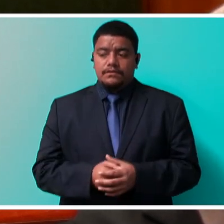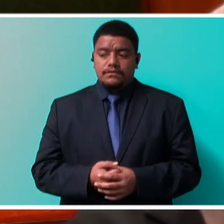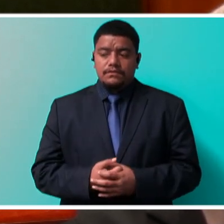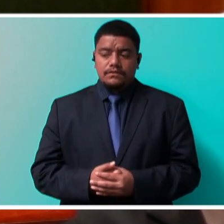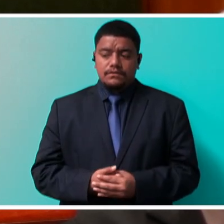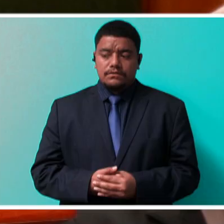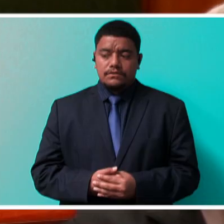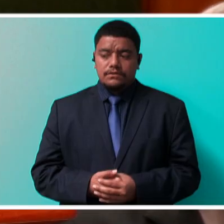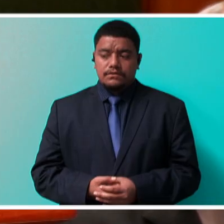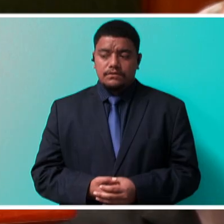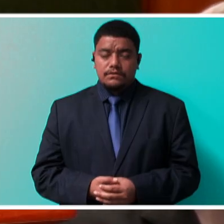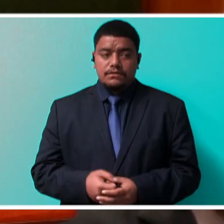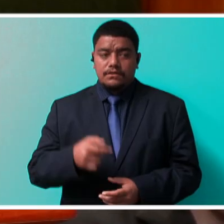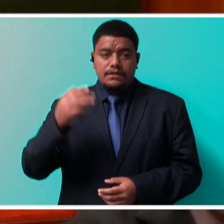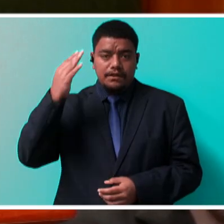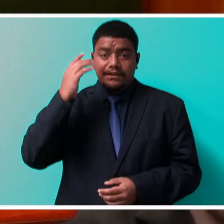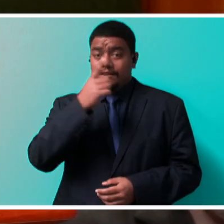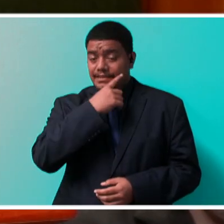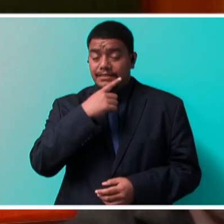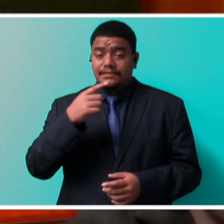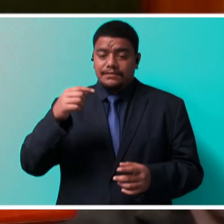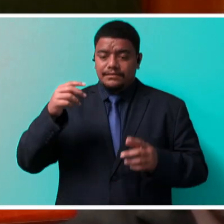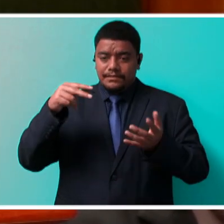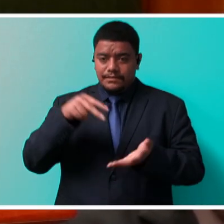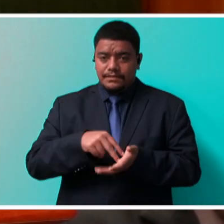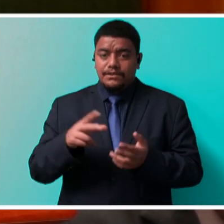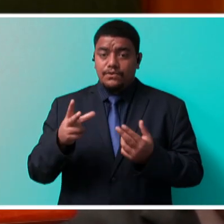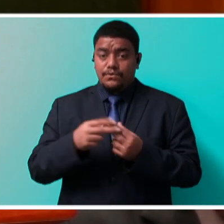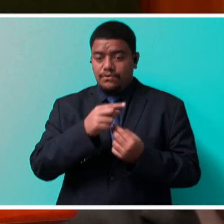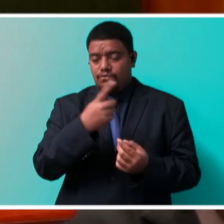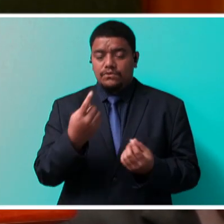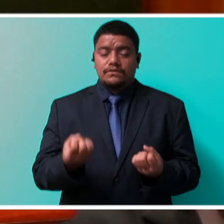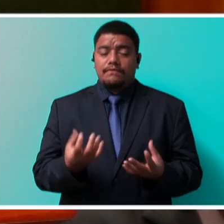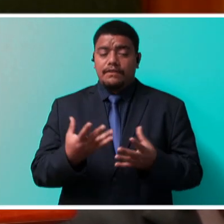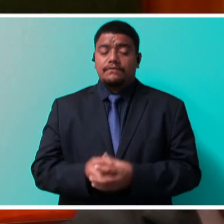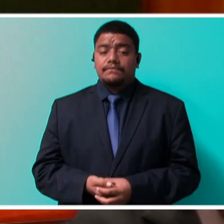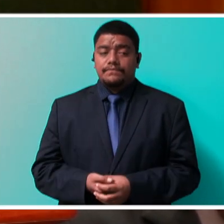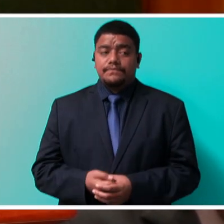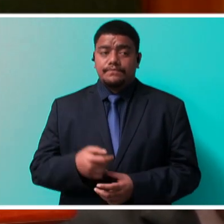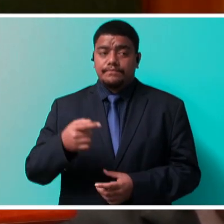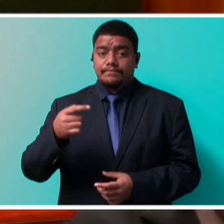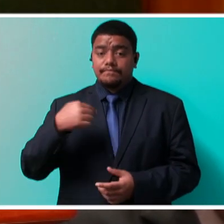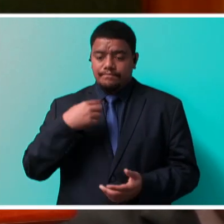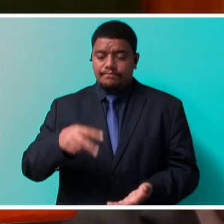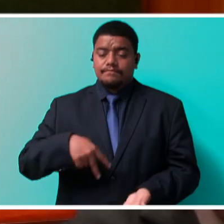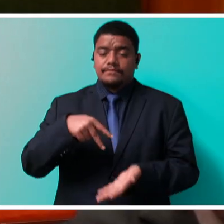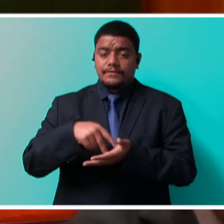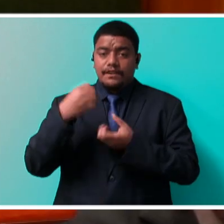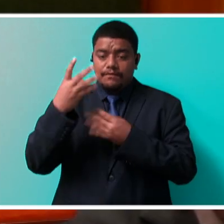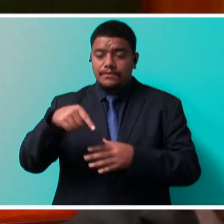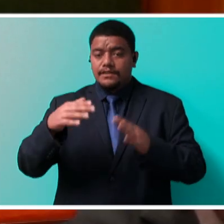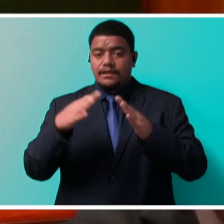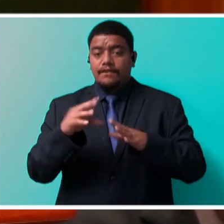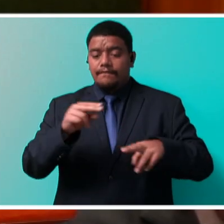against violence against women and girls and to stand in solidarity with the survivors. Madam Speaker, I rise to inform this august House